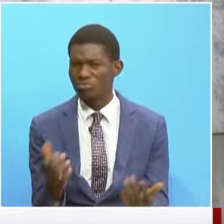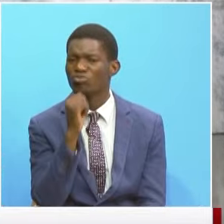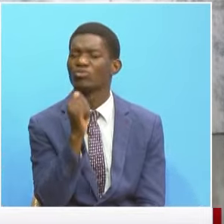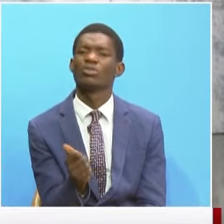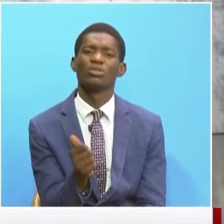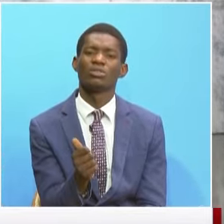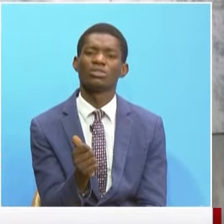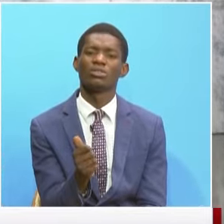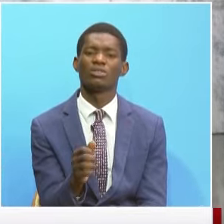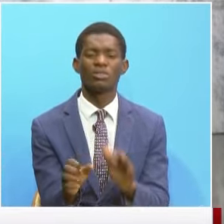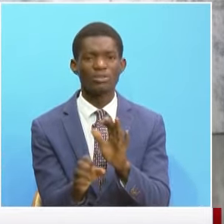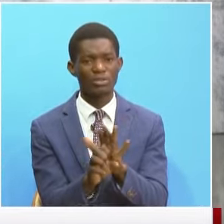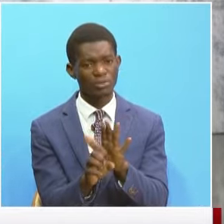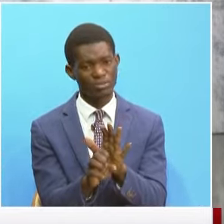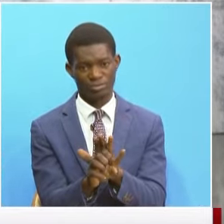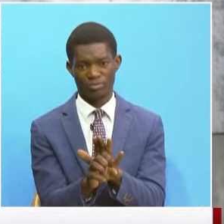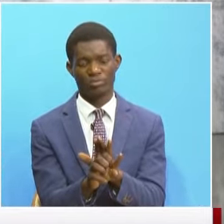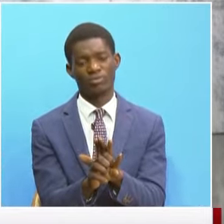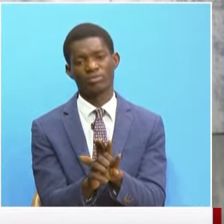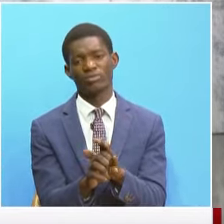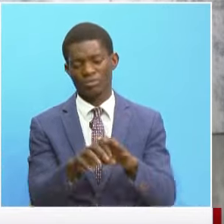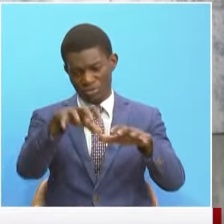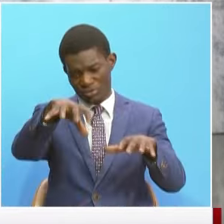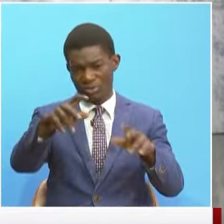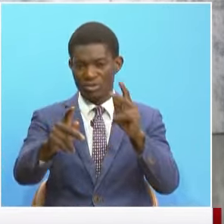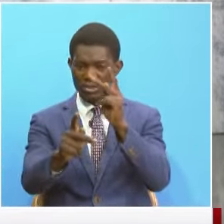out, these things are not happening.